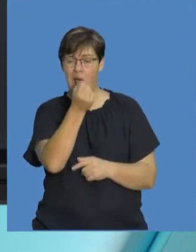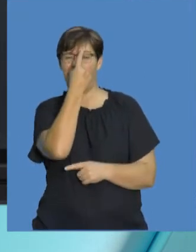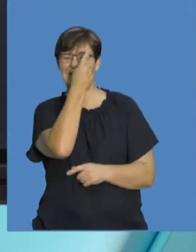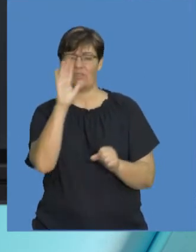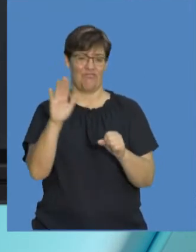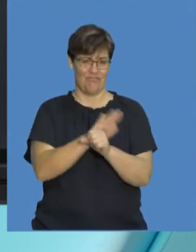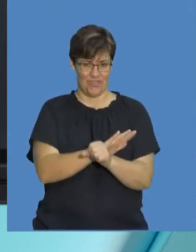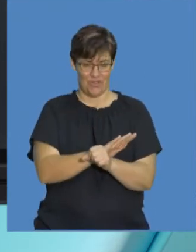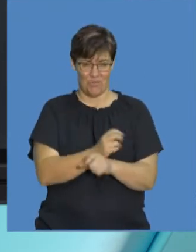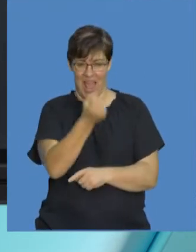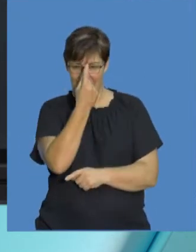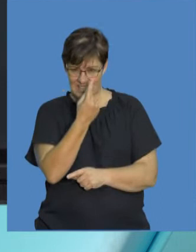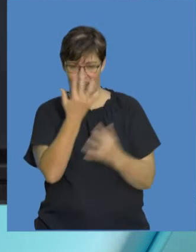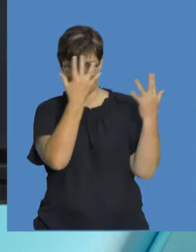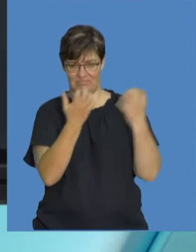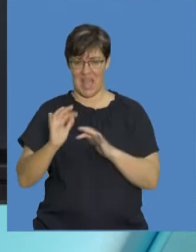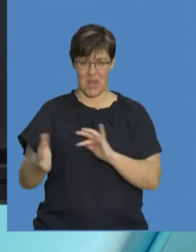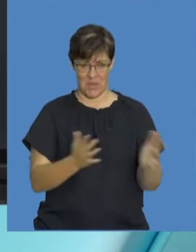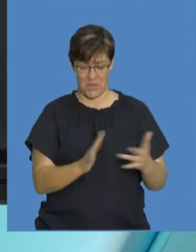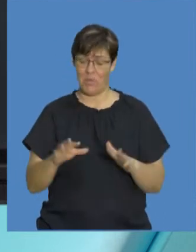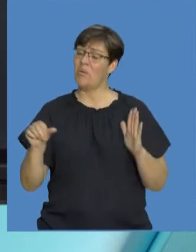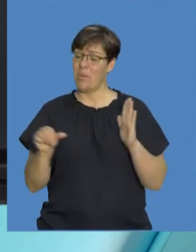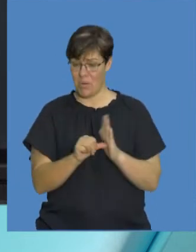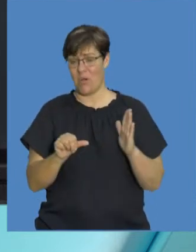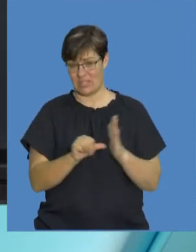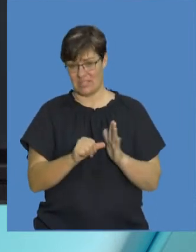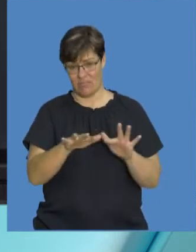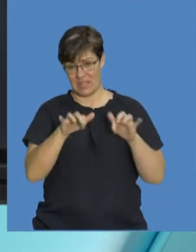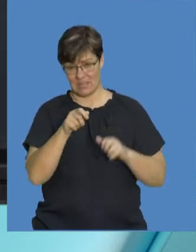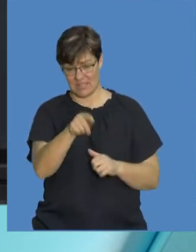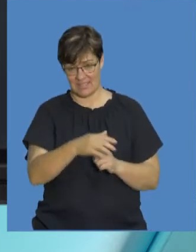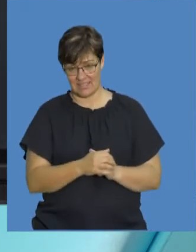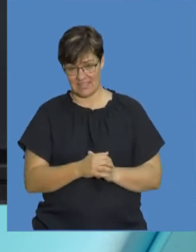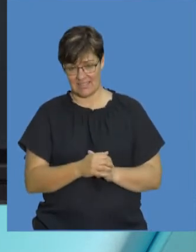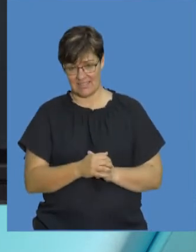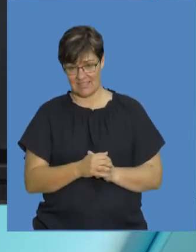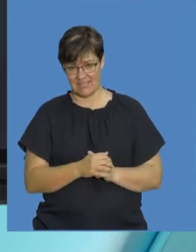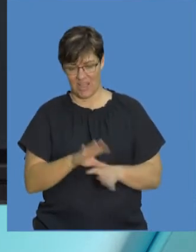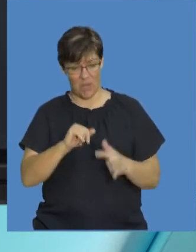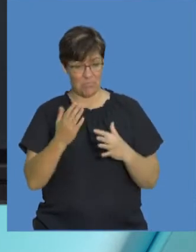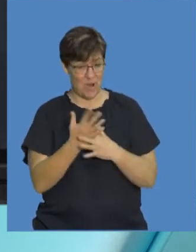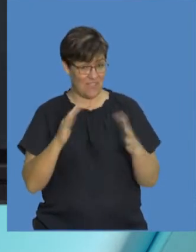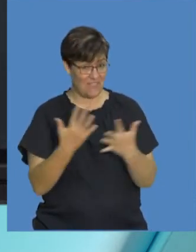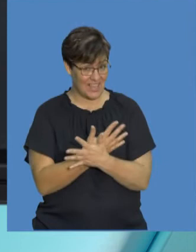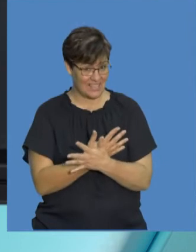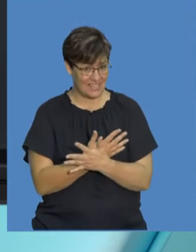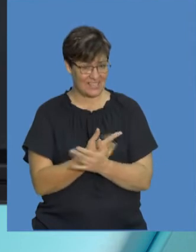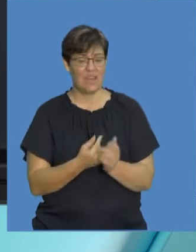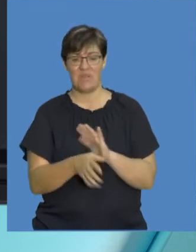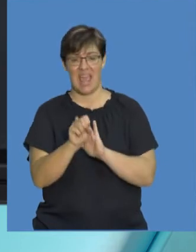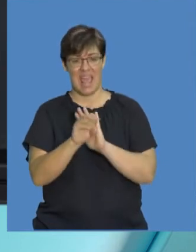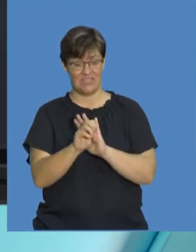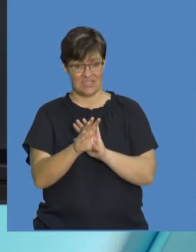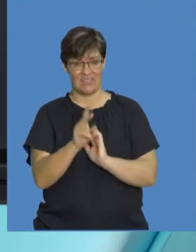sure that you understand the unit cost calculations, and it's very, very important for the exams. So take a